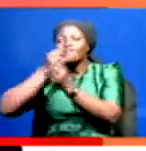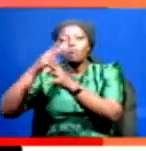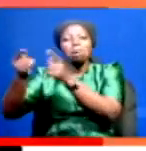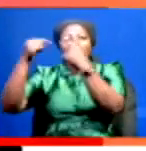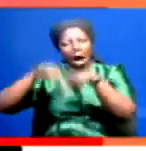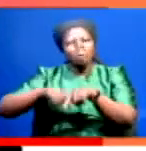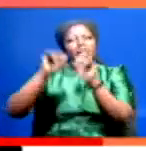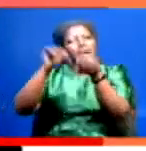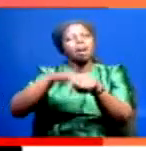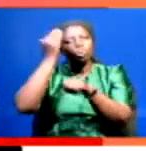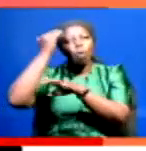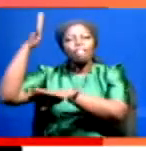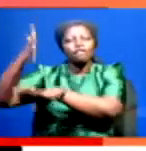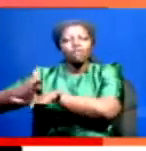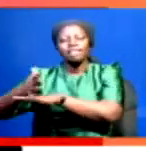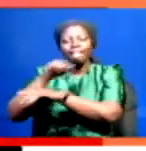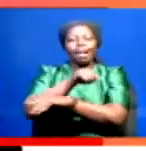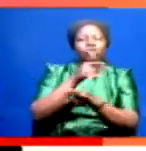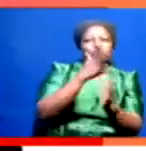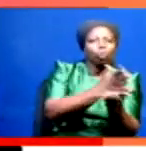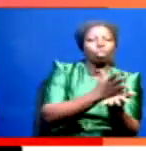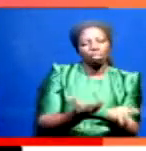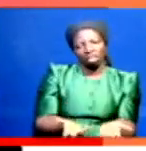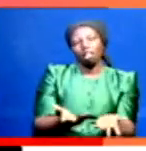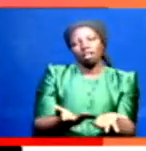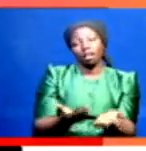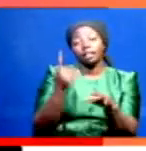distinguish the false from the truth.